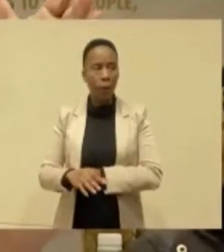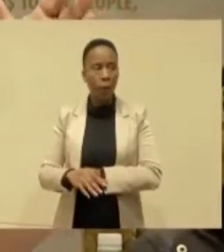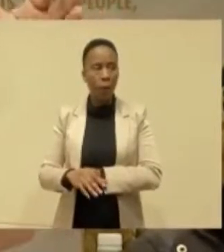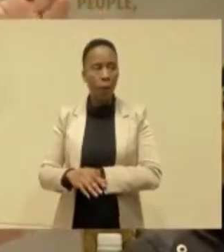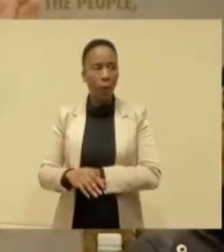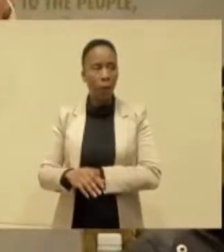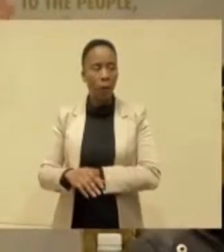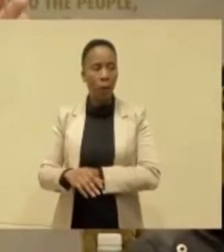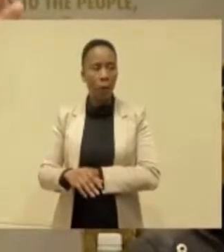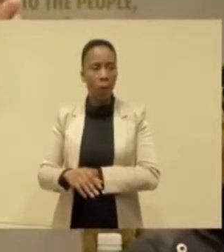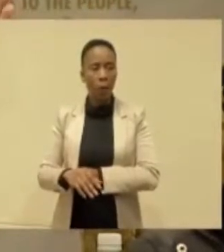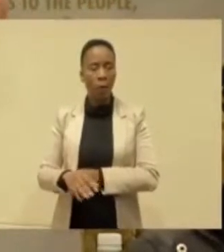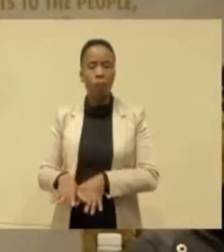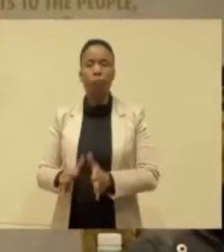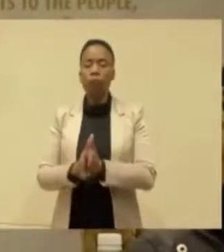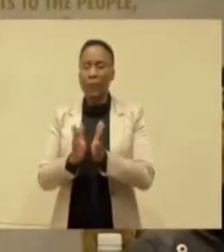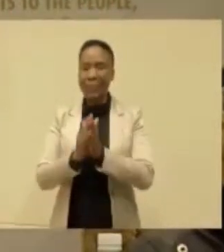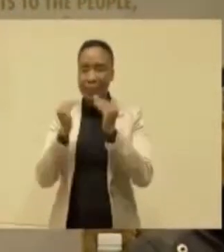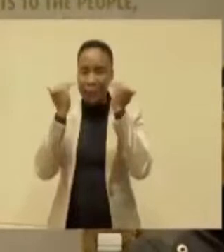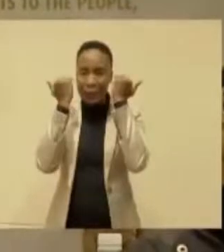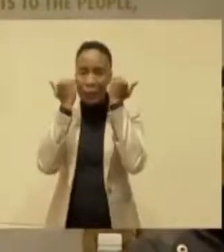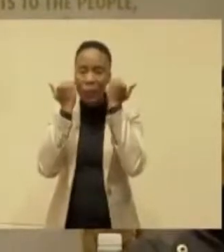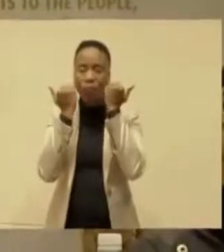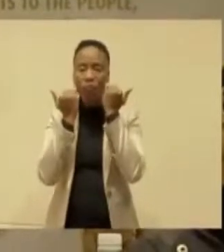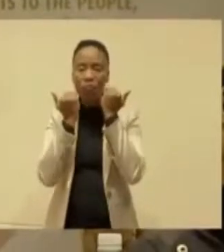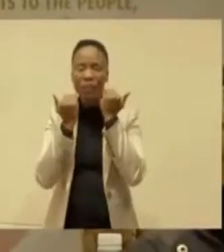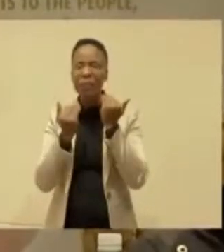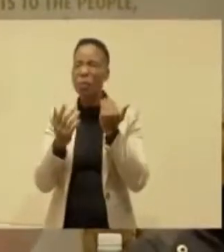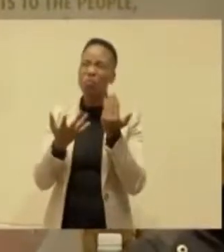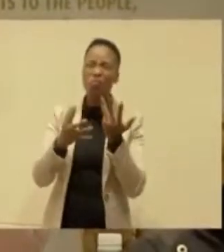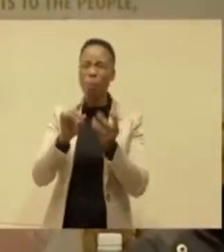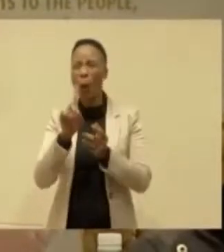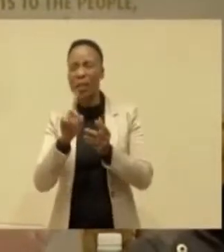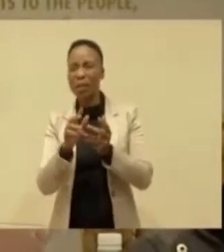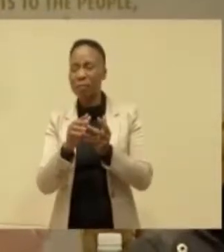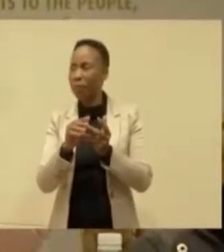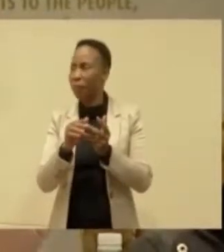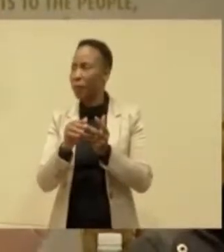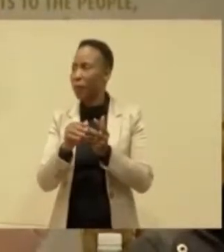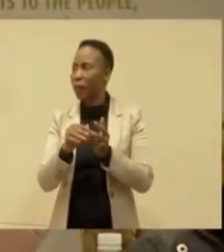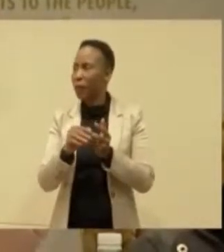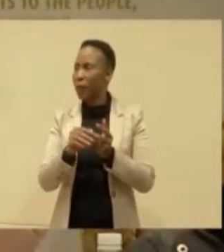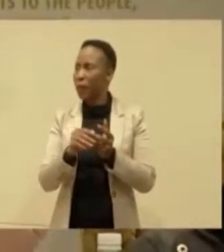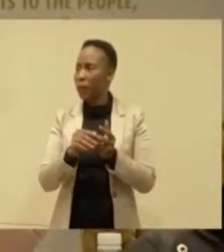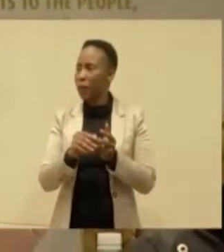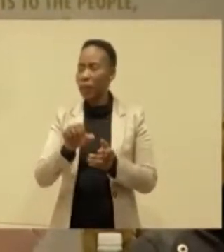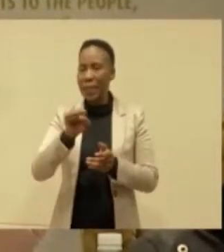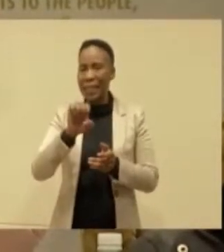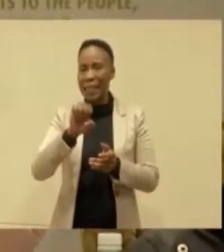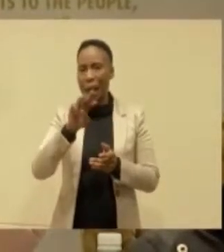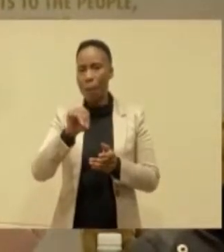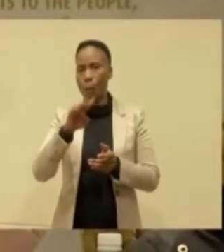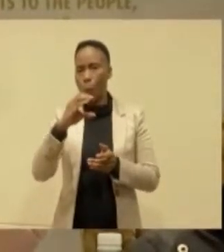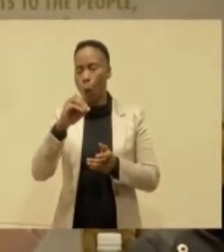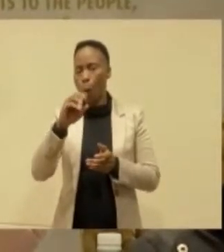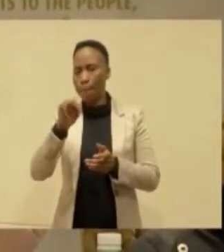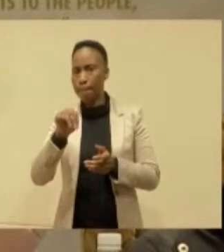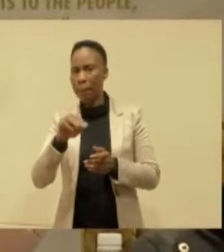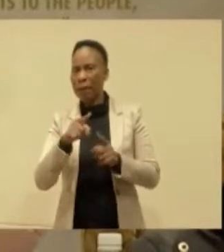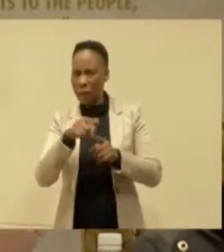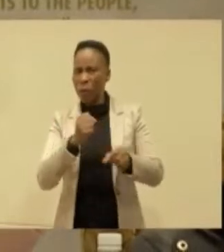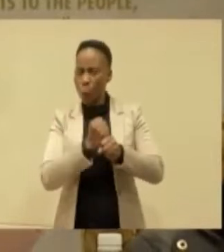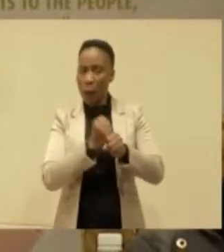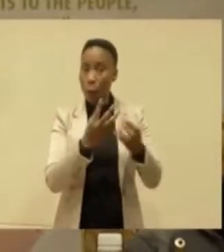the the judicial uh is this say who come the ones that work with the with the justice